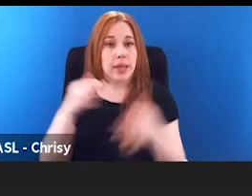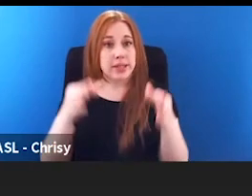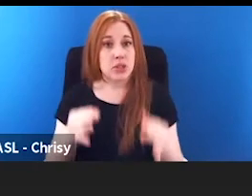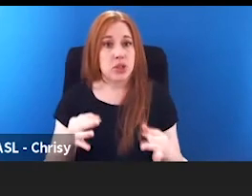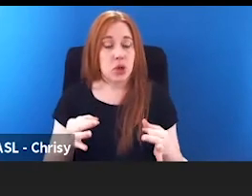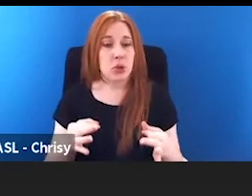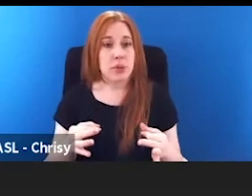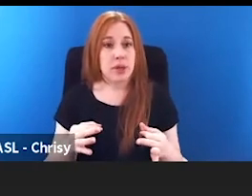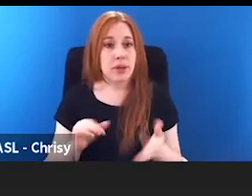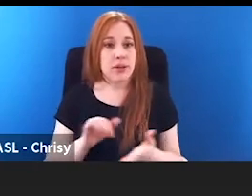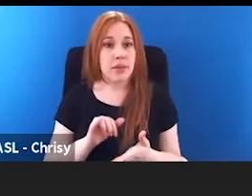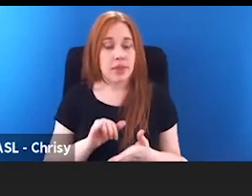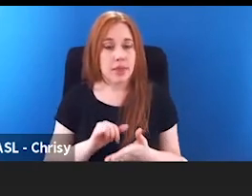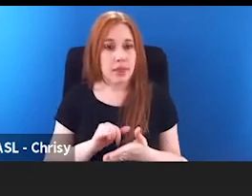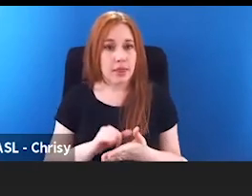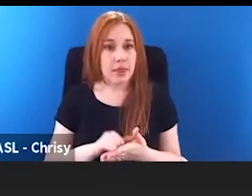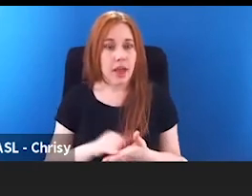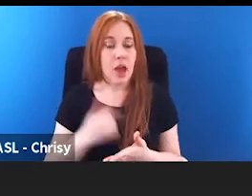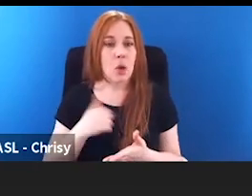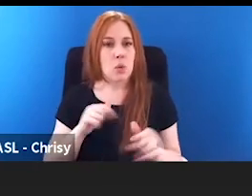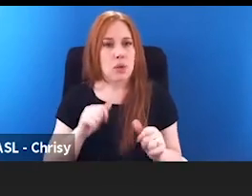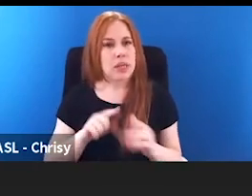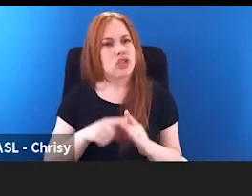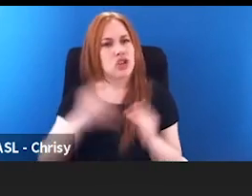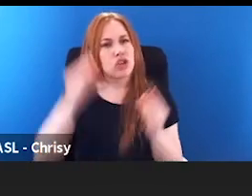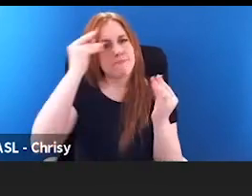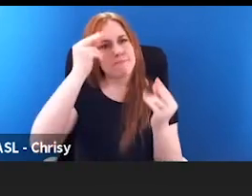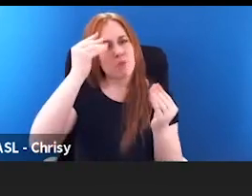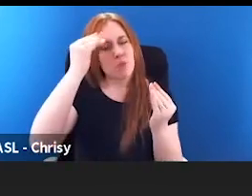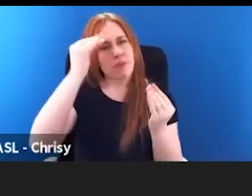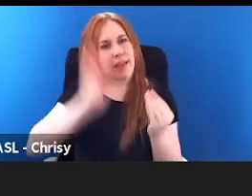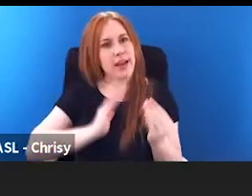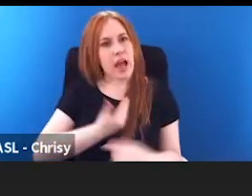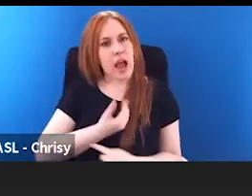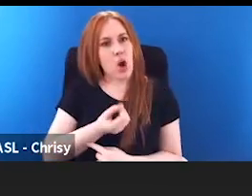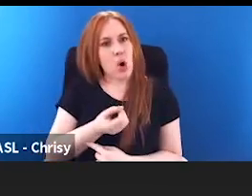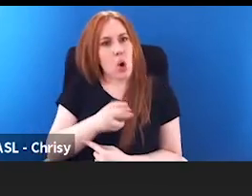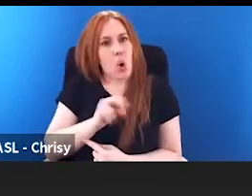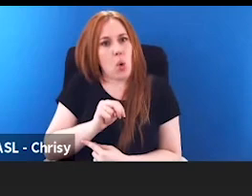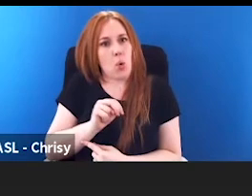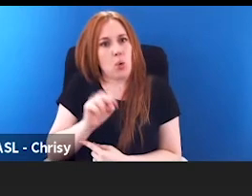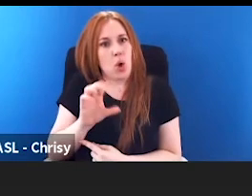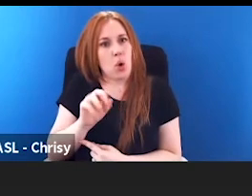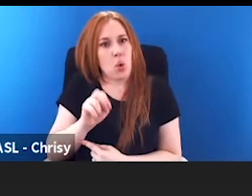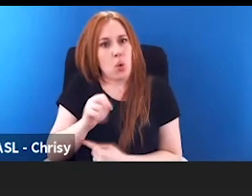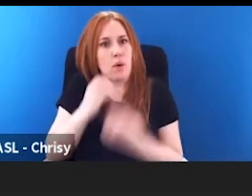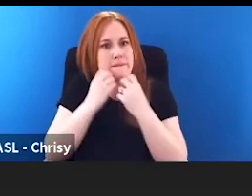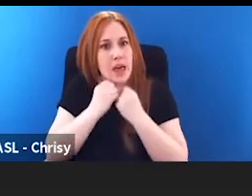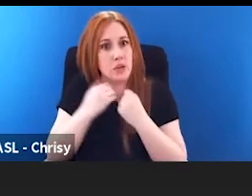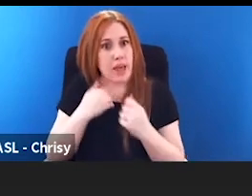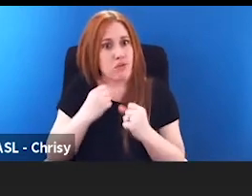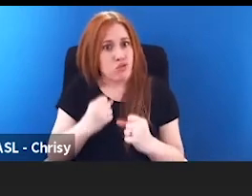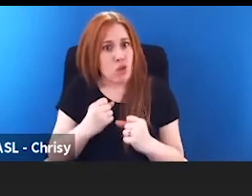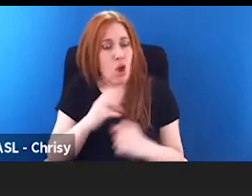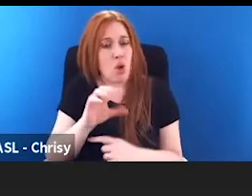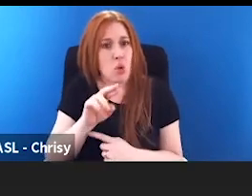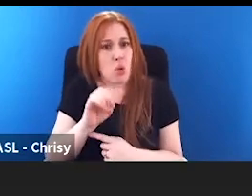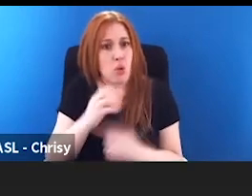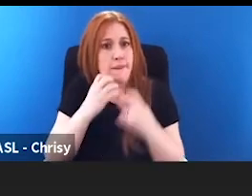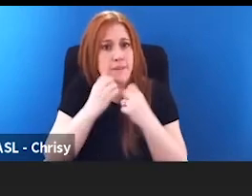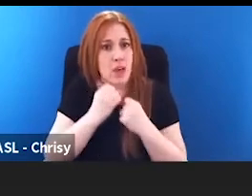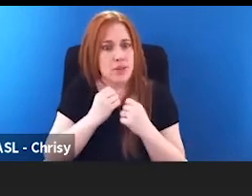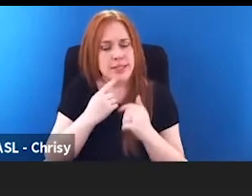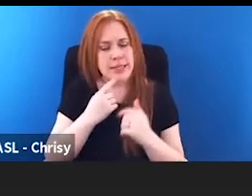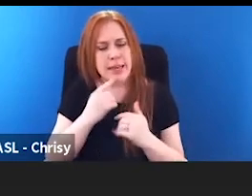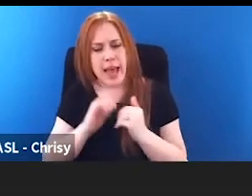that we could just start to reflect on our own core values. We have some very strong core values. And what we could do is say, okay, how do we